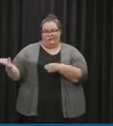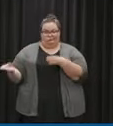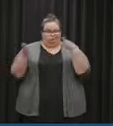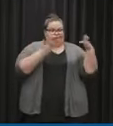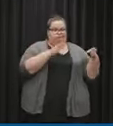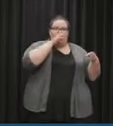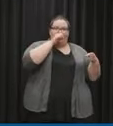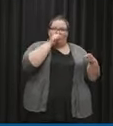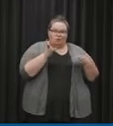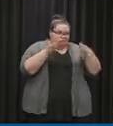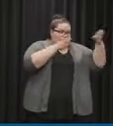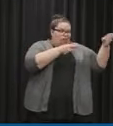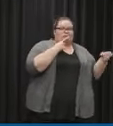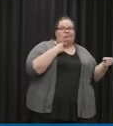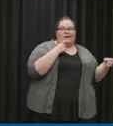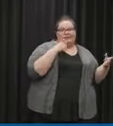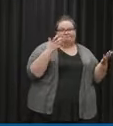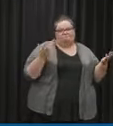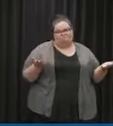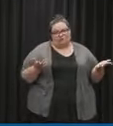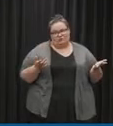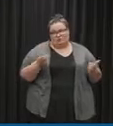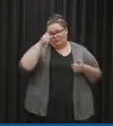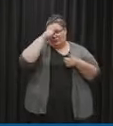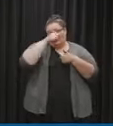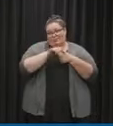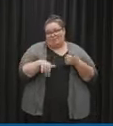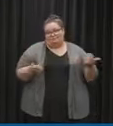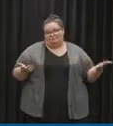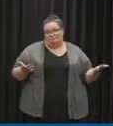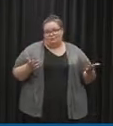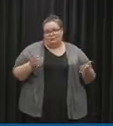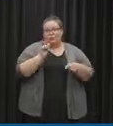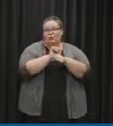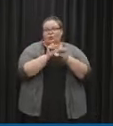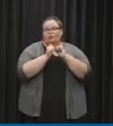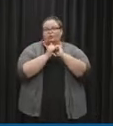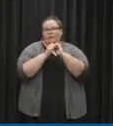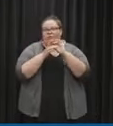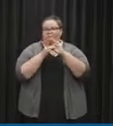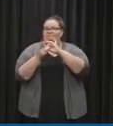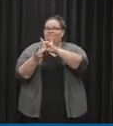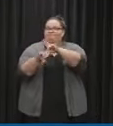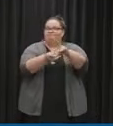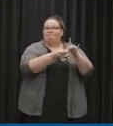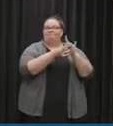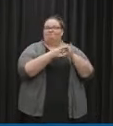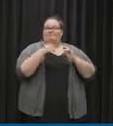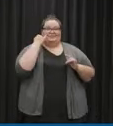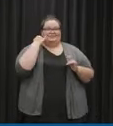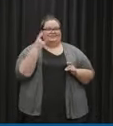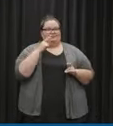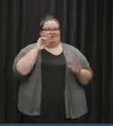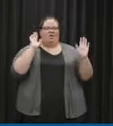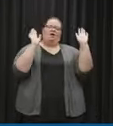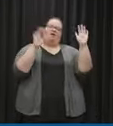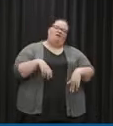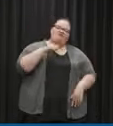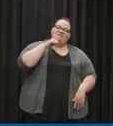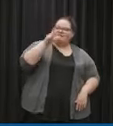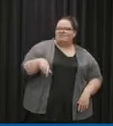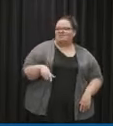people have been adhering to. So we just have to keep that in mind, that we are all in this together, and any kind of breach in that